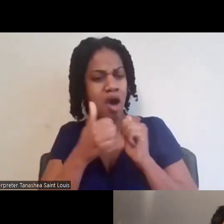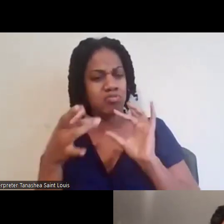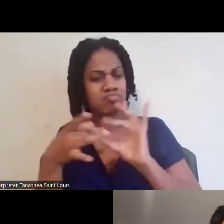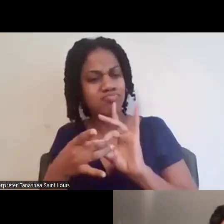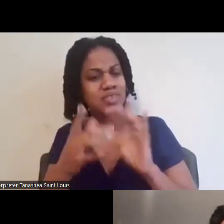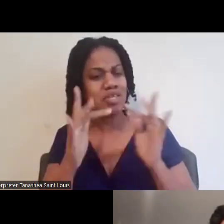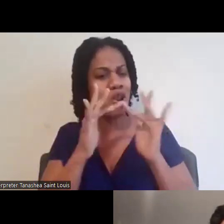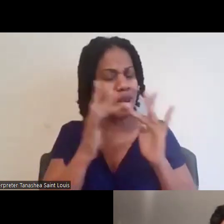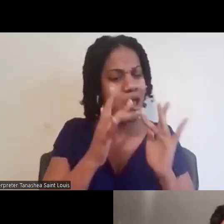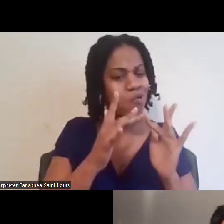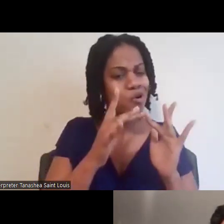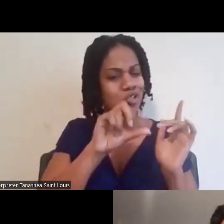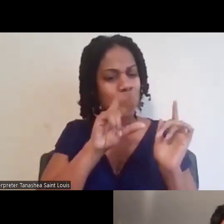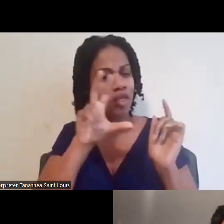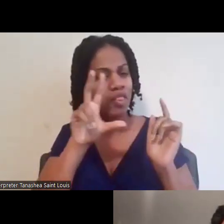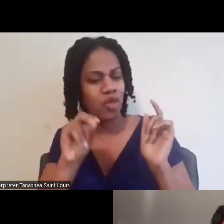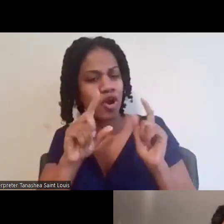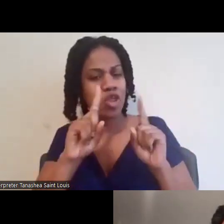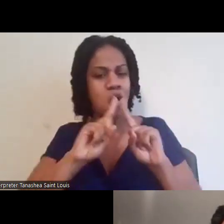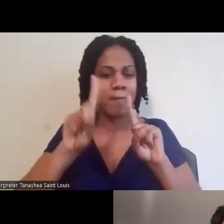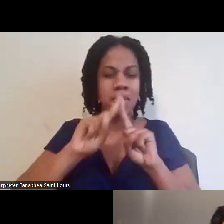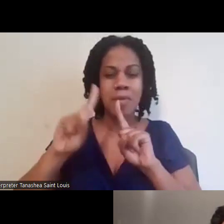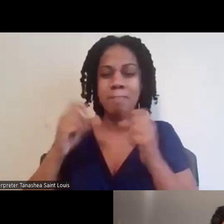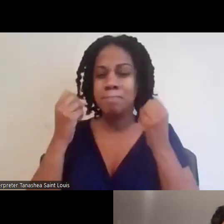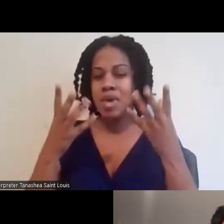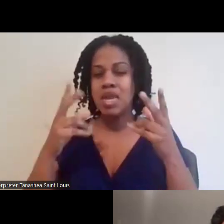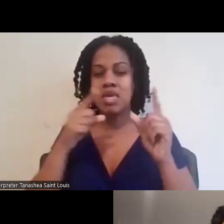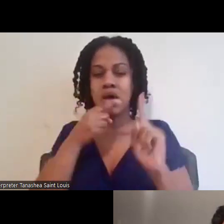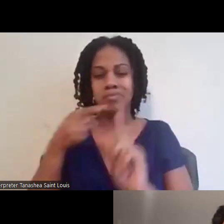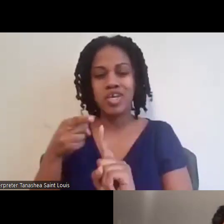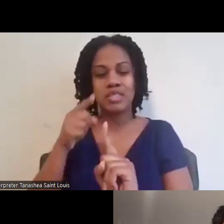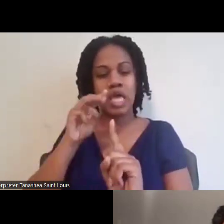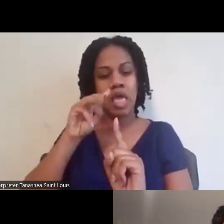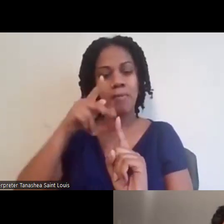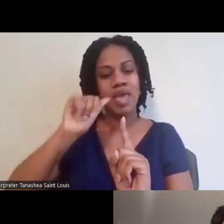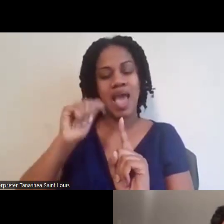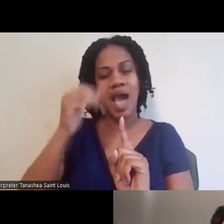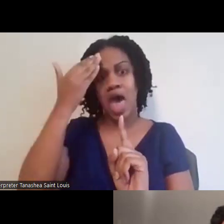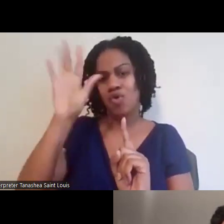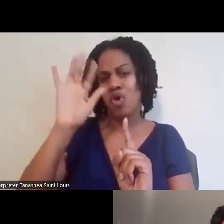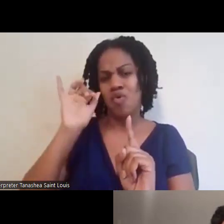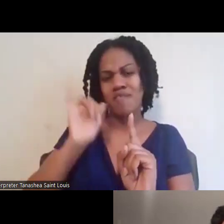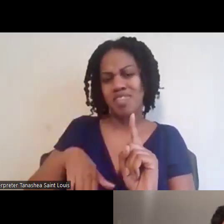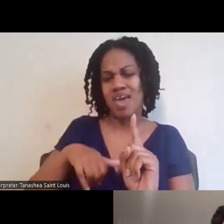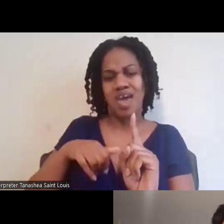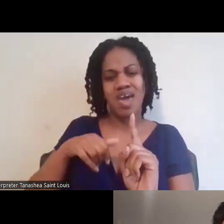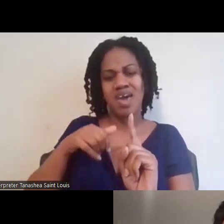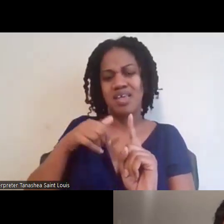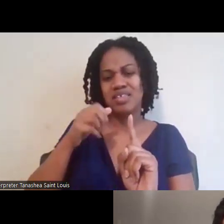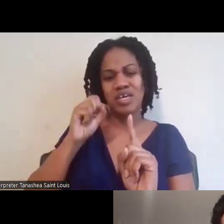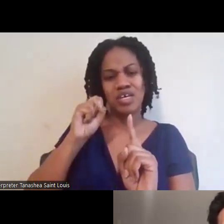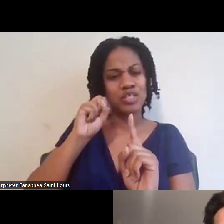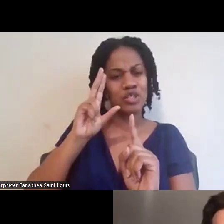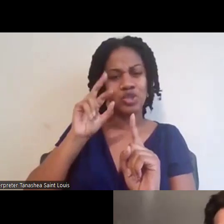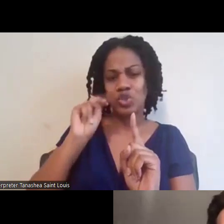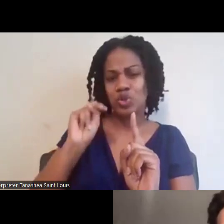network stuff around 2030 and just all the many objectives that are in the MPA. And I don't know if that's a Mark, Susan question or even a